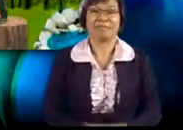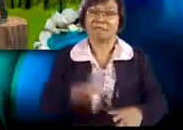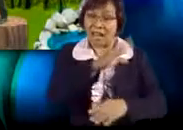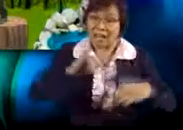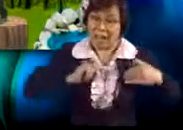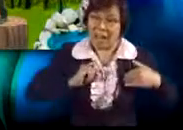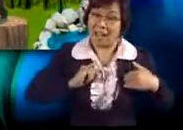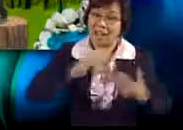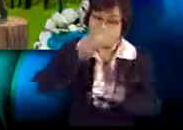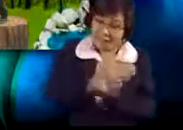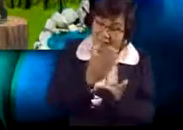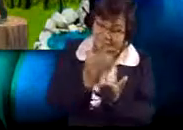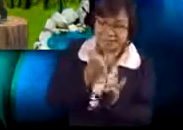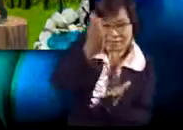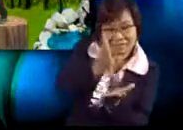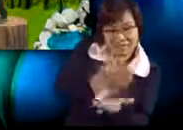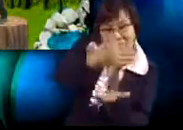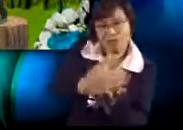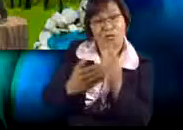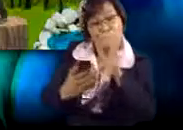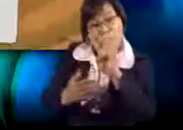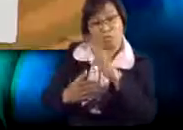and I cut this also into 4 quarters,